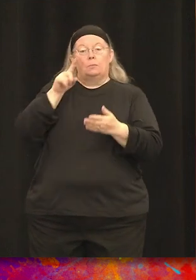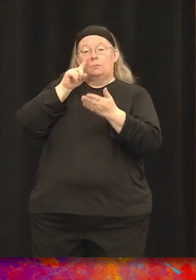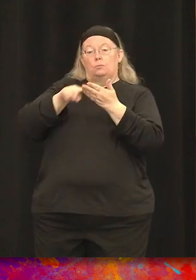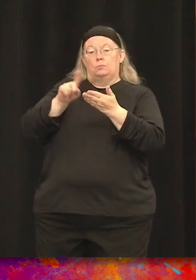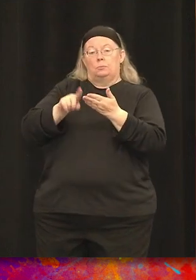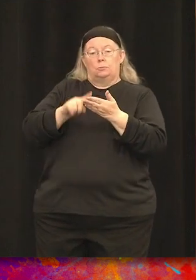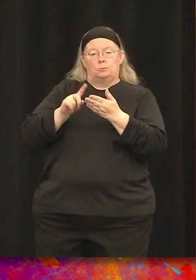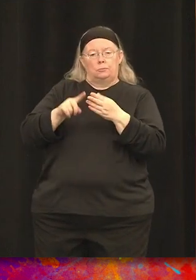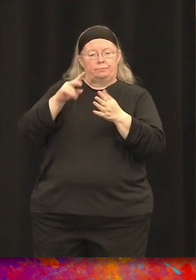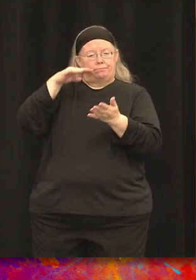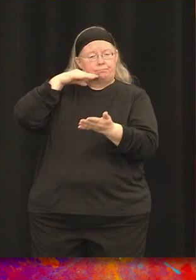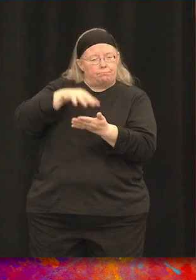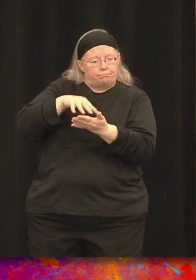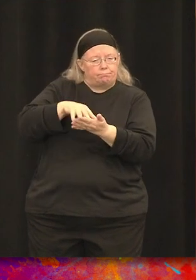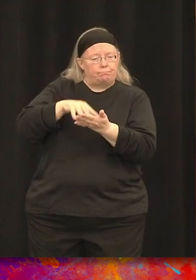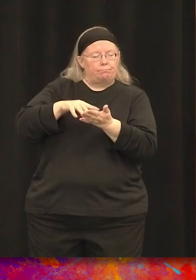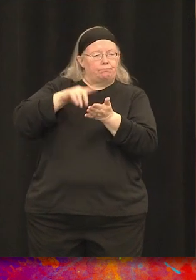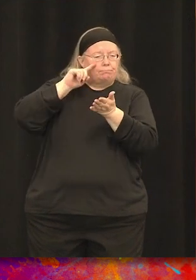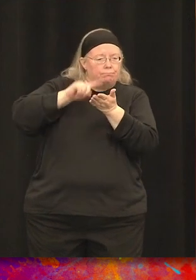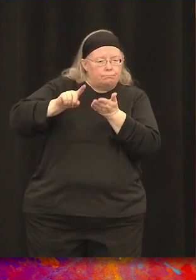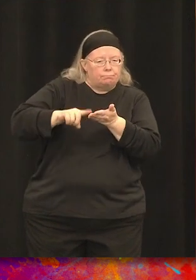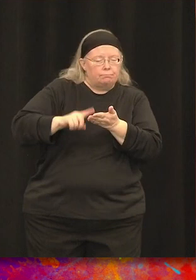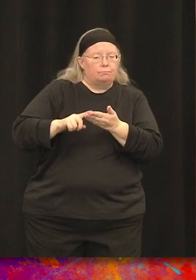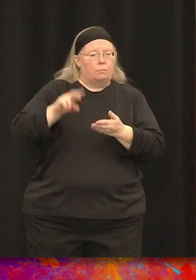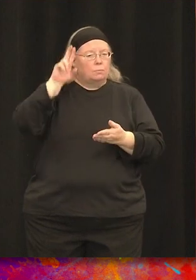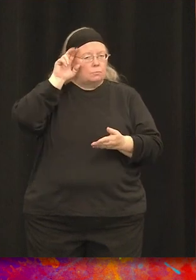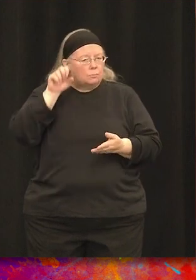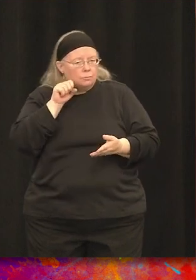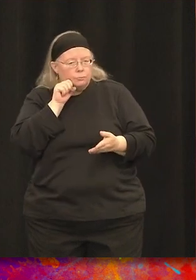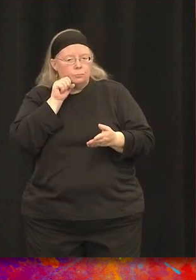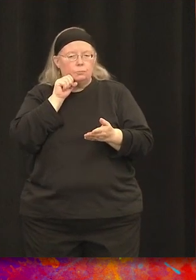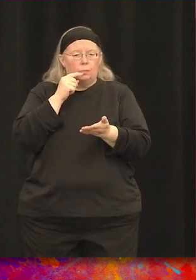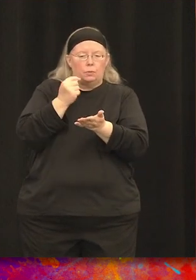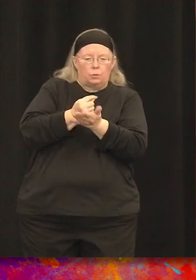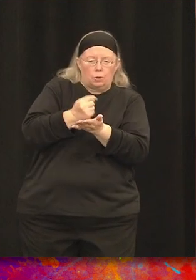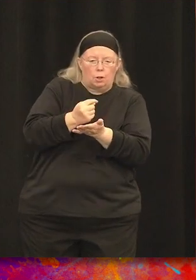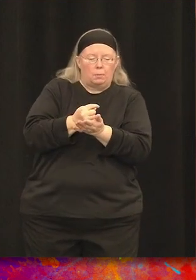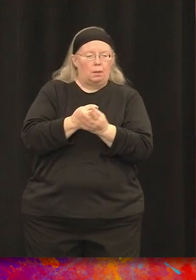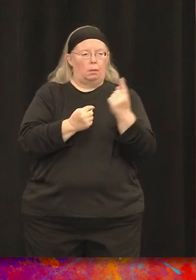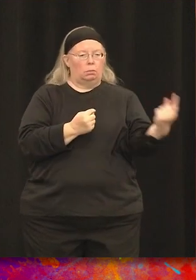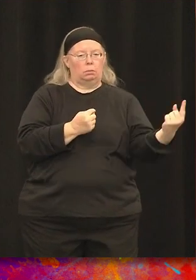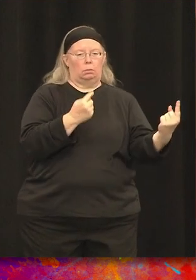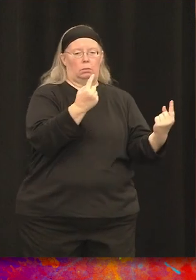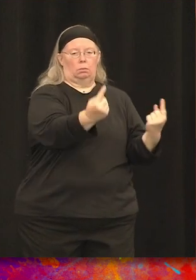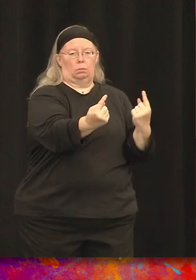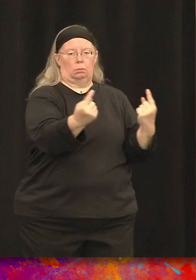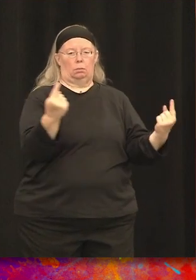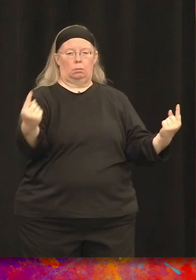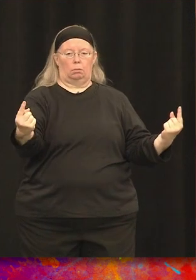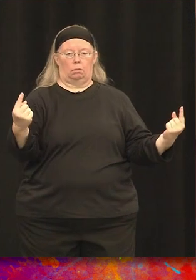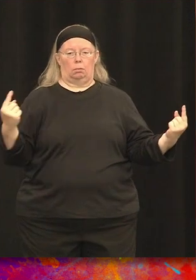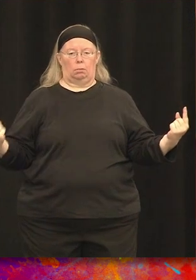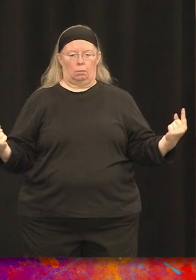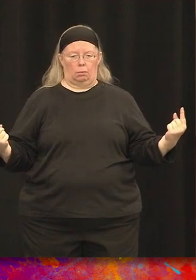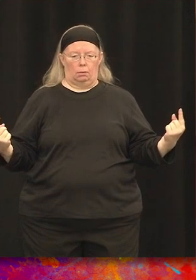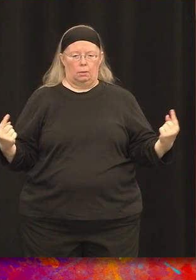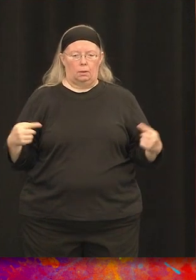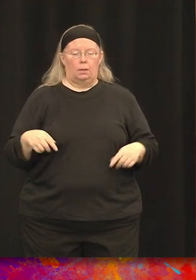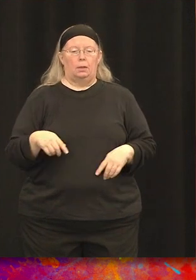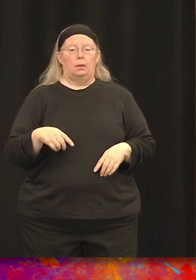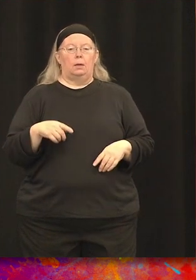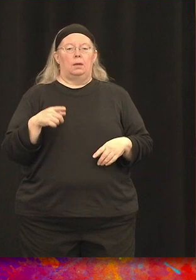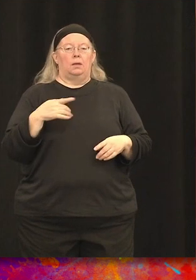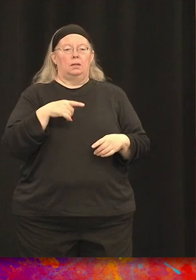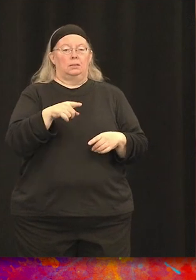develop treatments were often working in isolation. So the coalition was born out of the need to bridge the